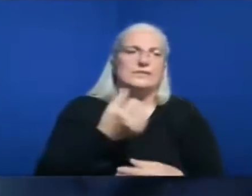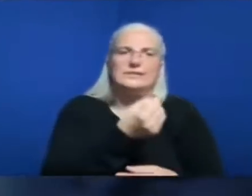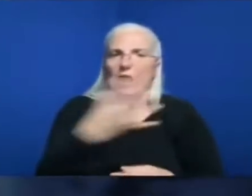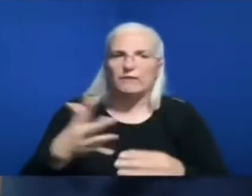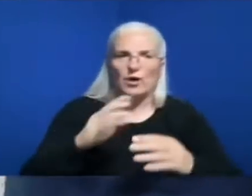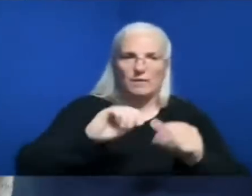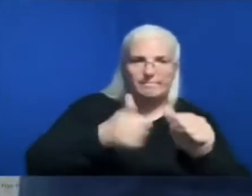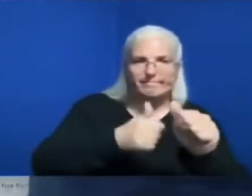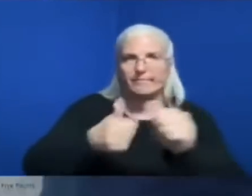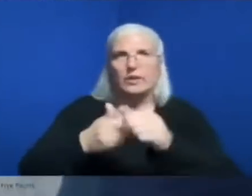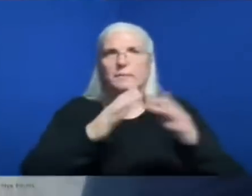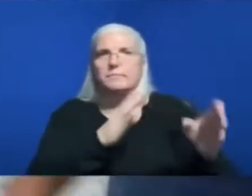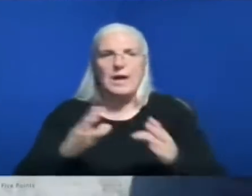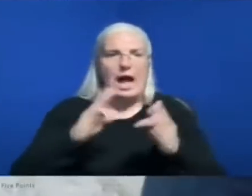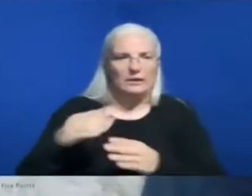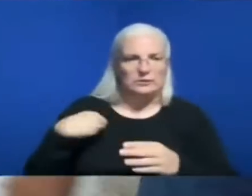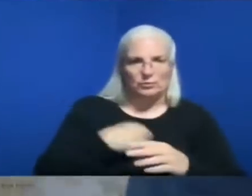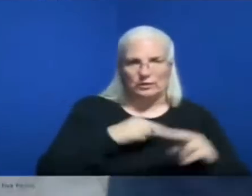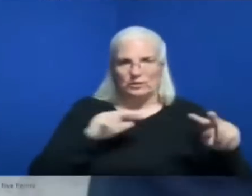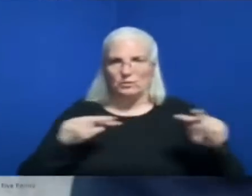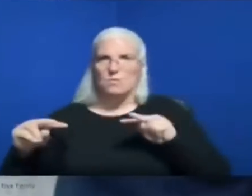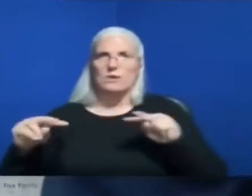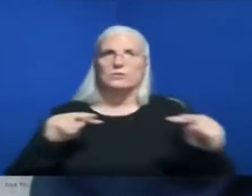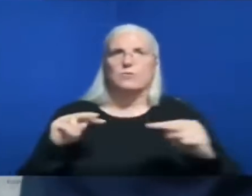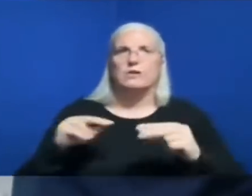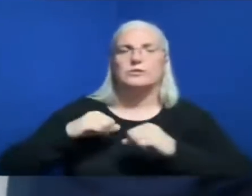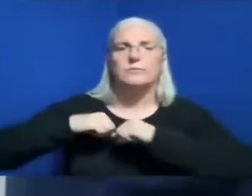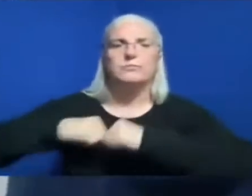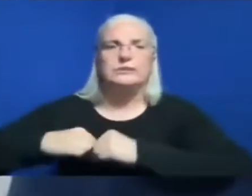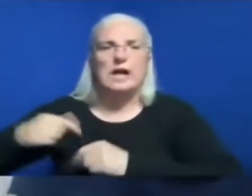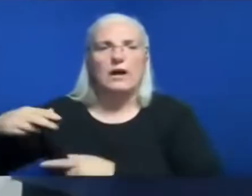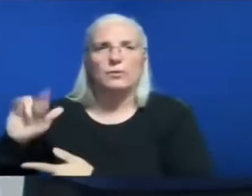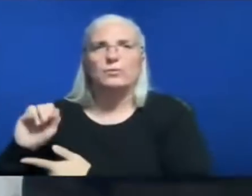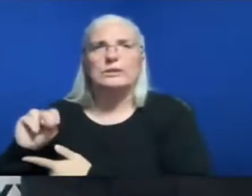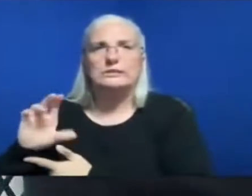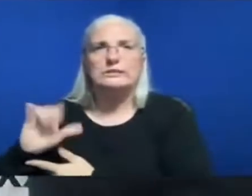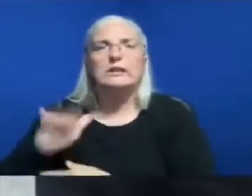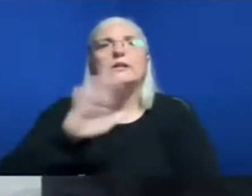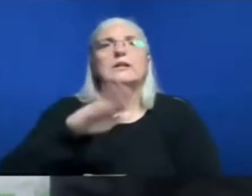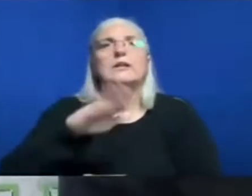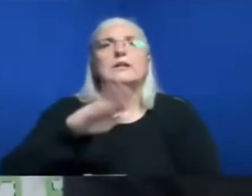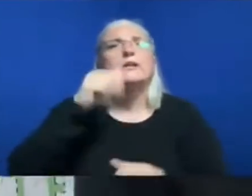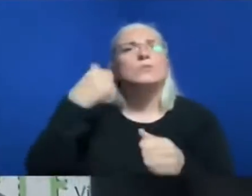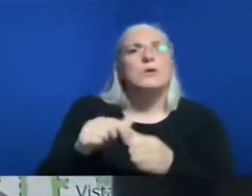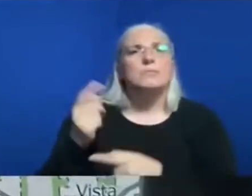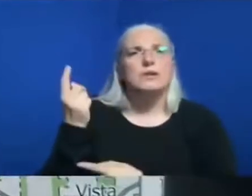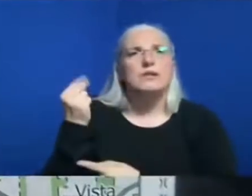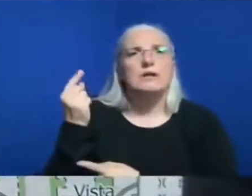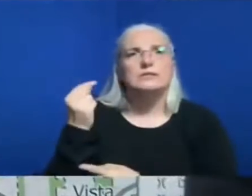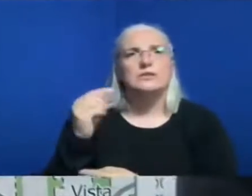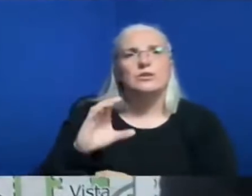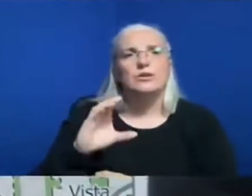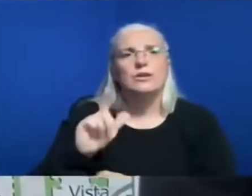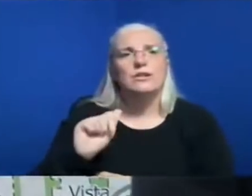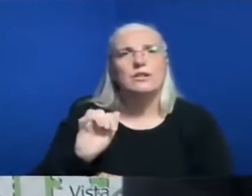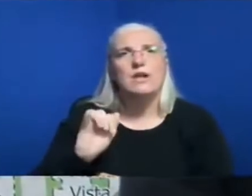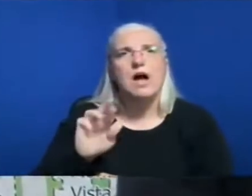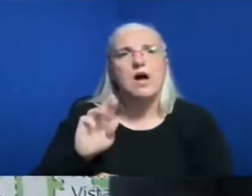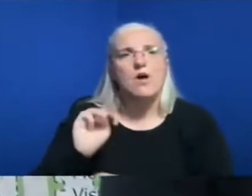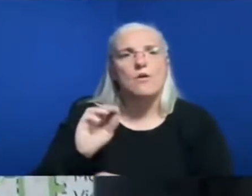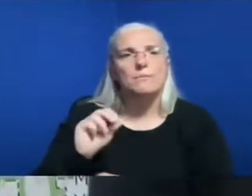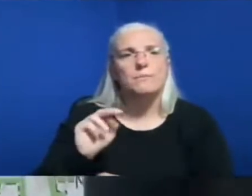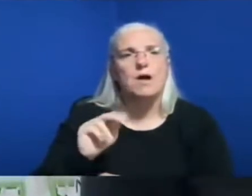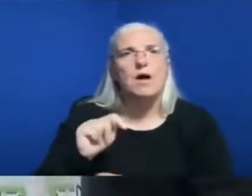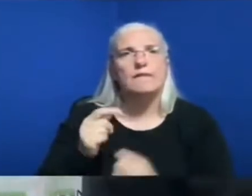protect the town of Quincy. As you know, last year, the Claremont fire that burned down here, which is a good fire scar, came across Highway 70.